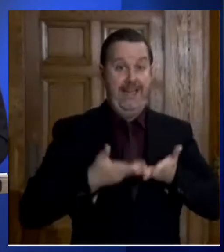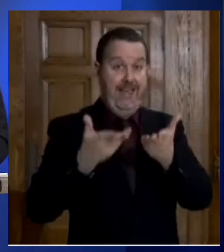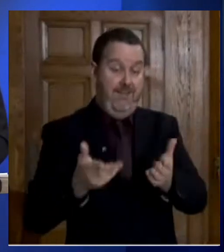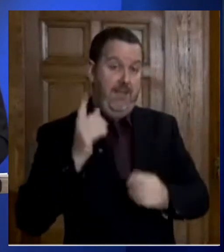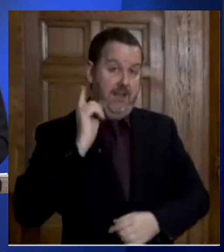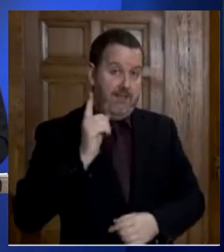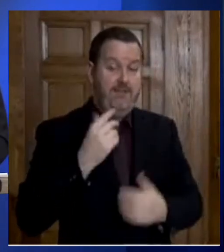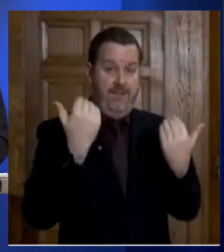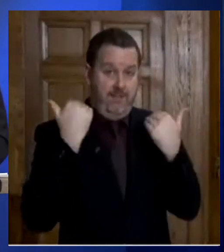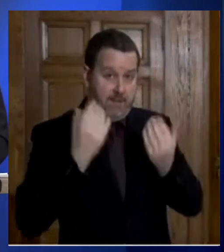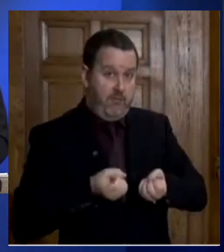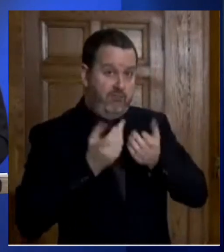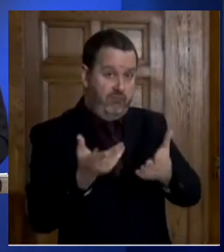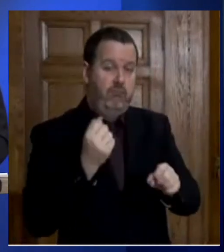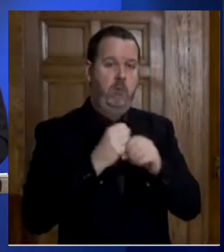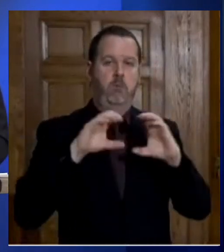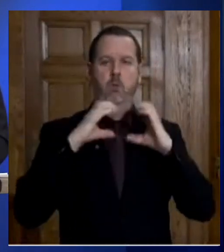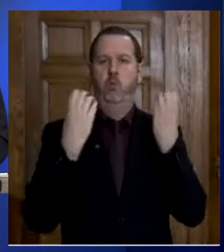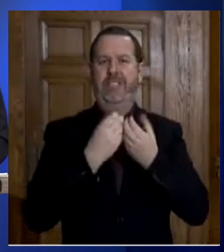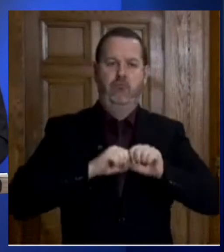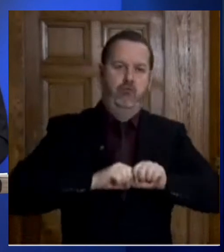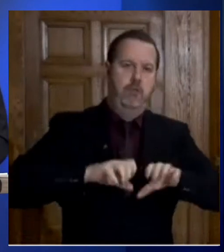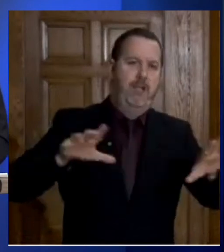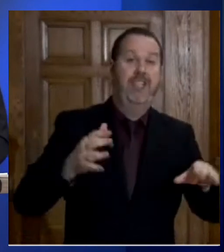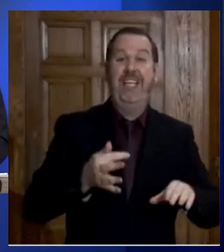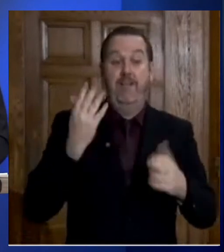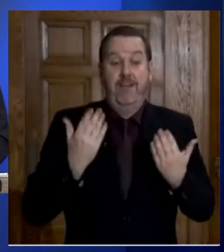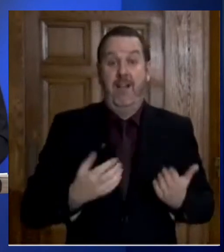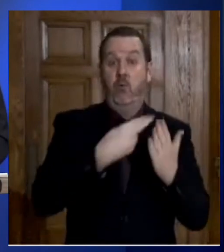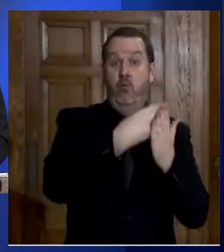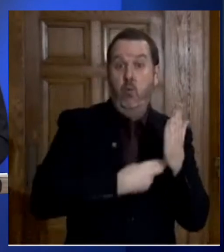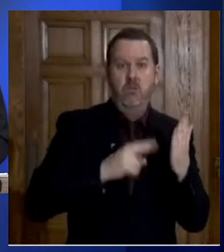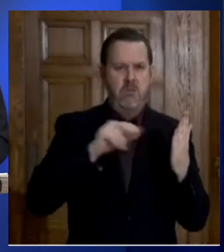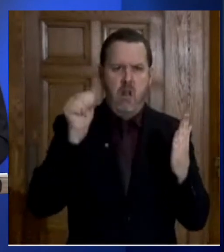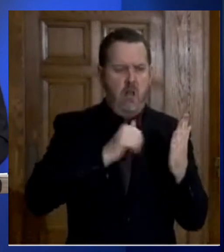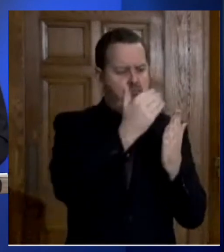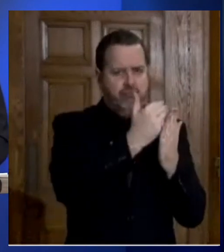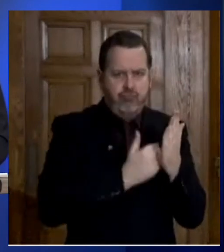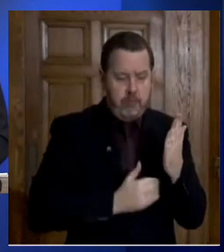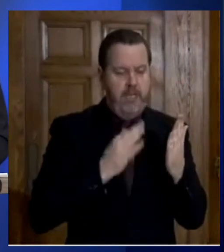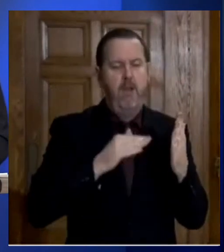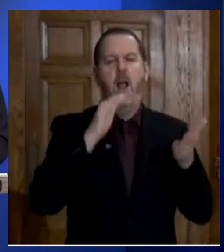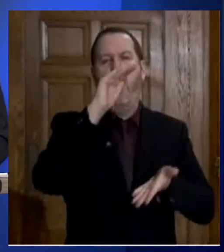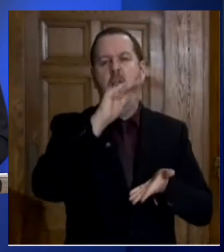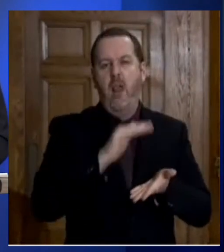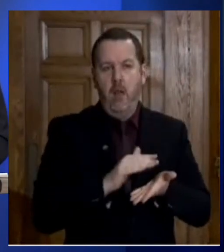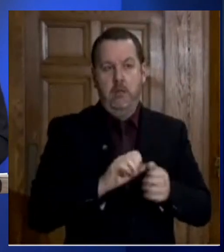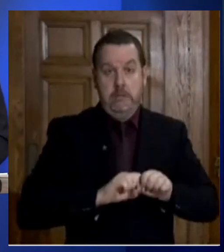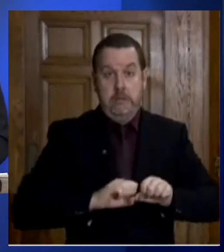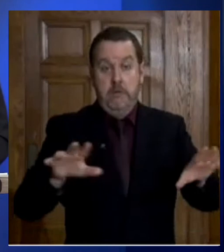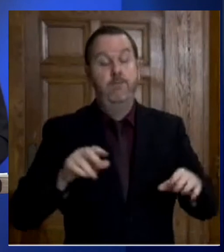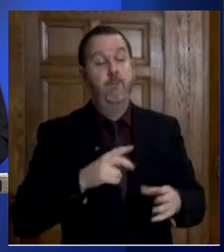community transmission and the risk of any relaxation in the current restrictions. This virus isn't going to go away. And this